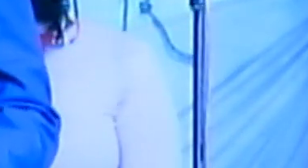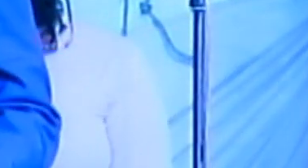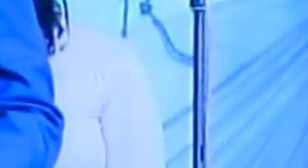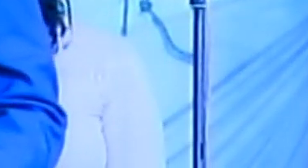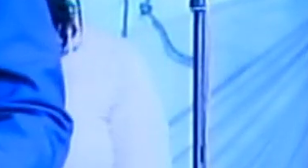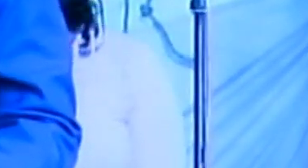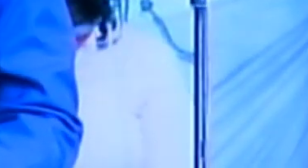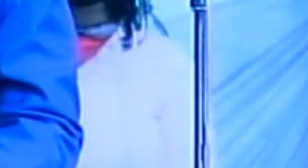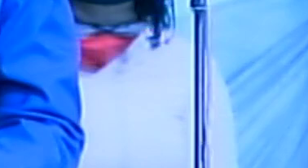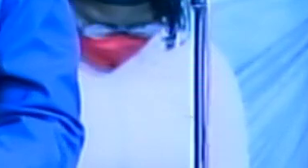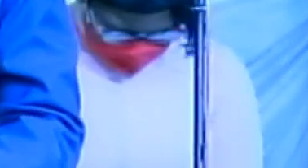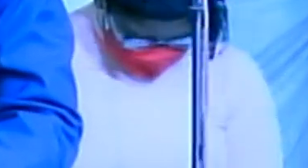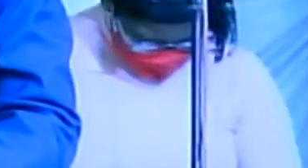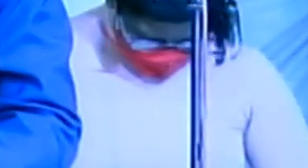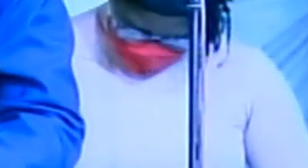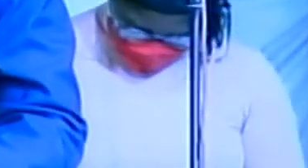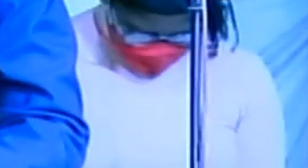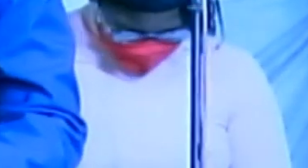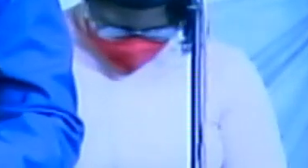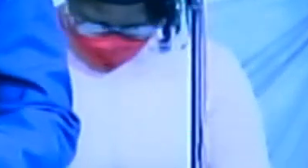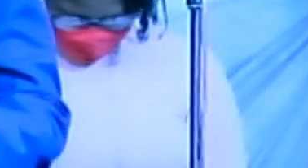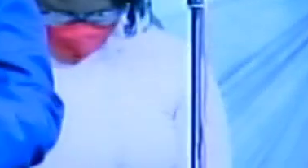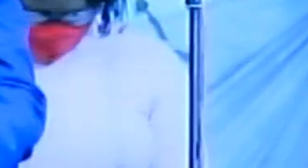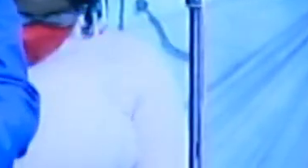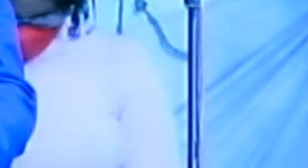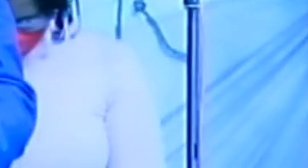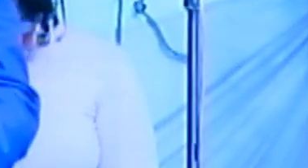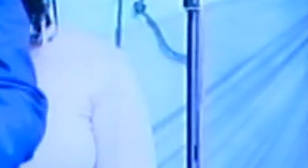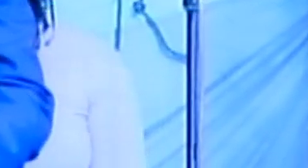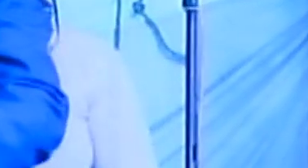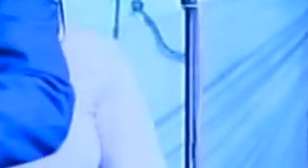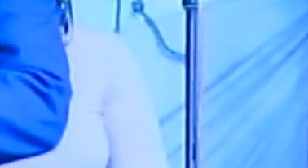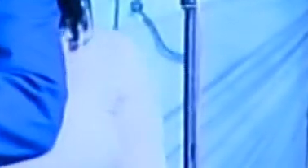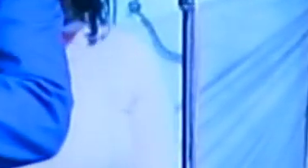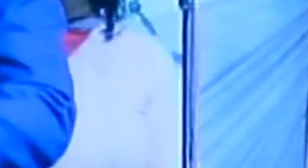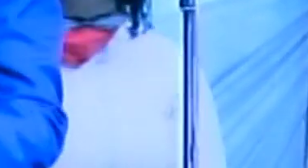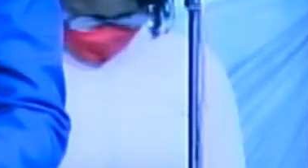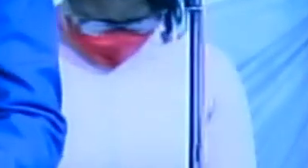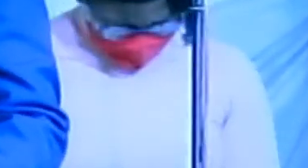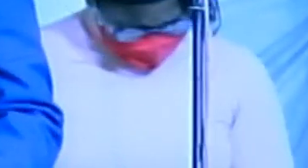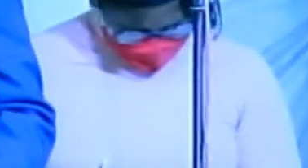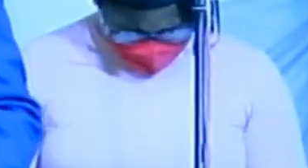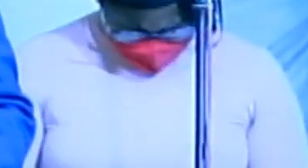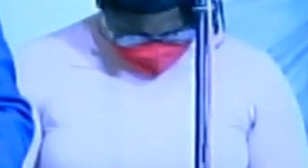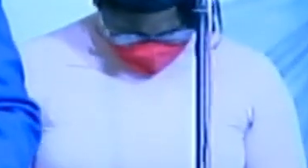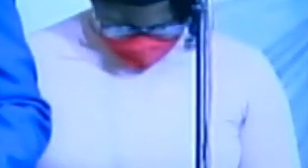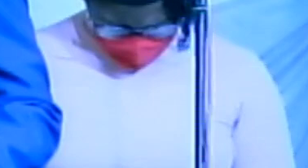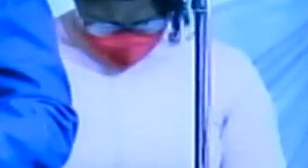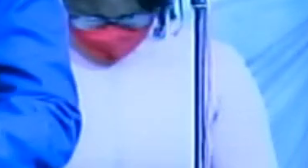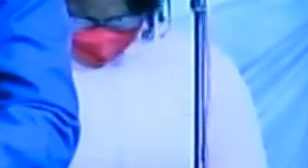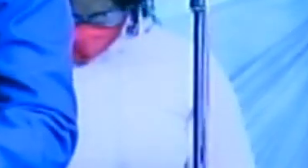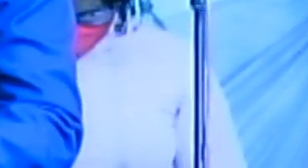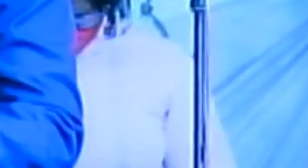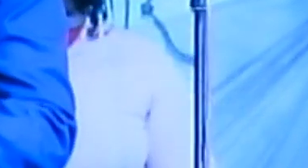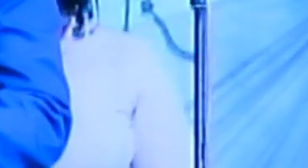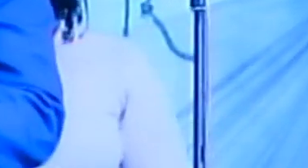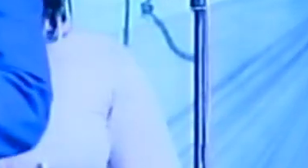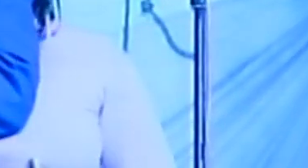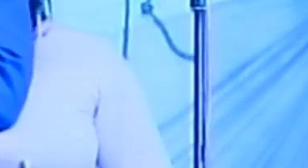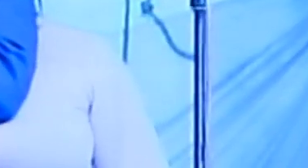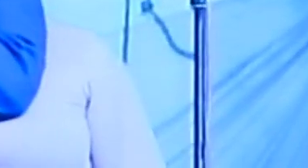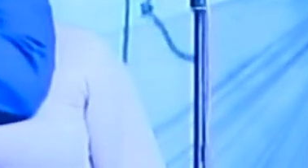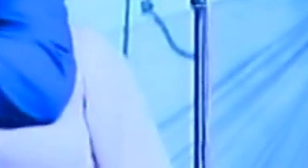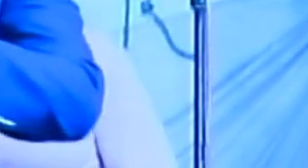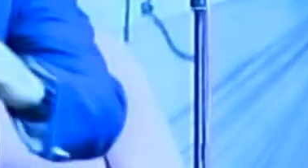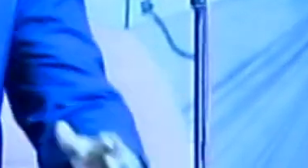our love, to focus our efforts on loving you with all our hearts, and the things of this world